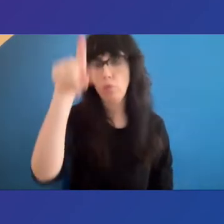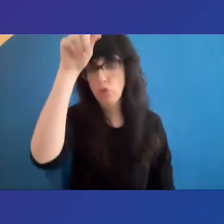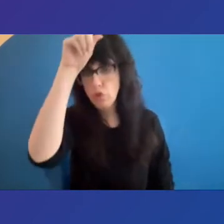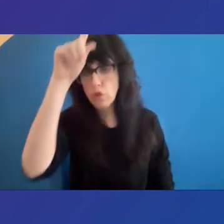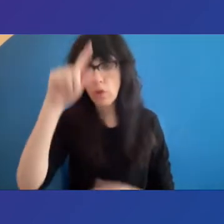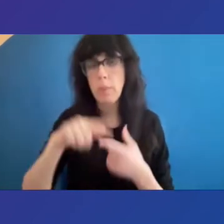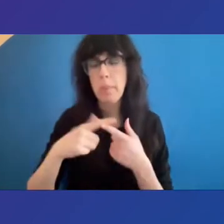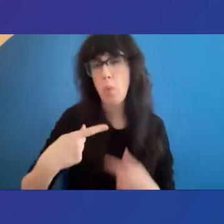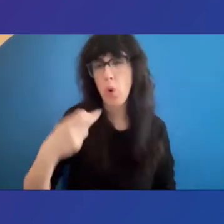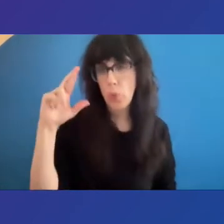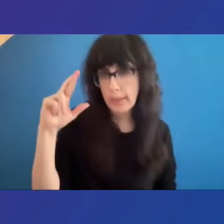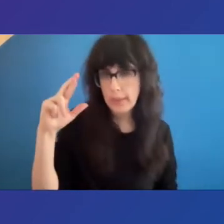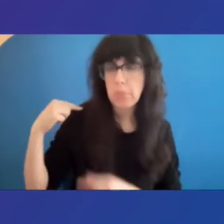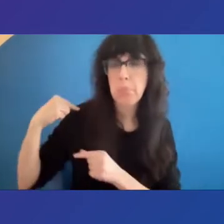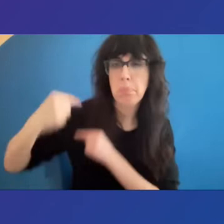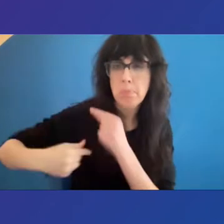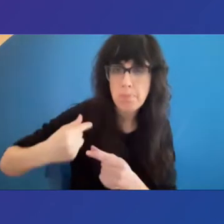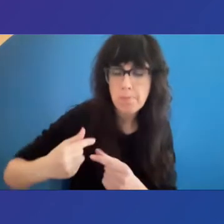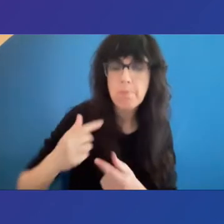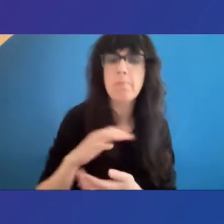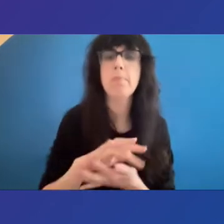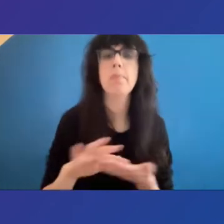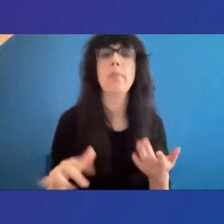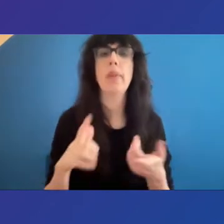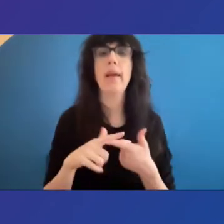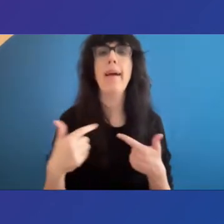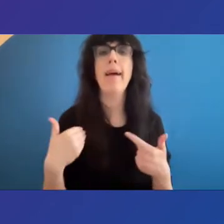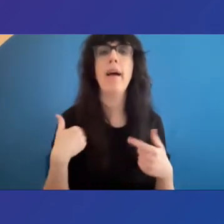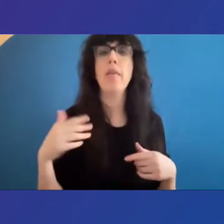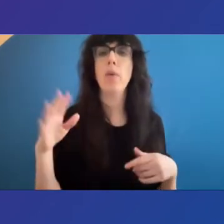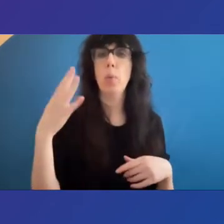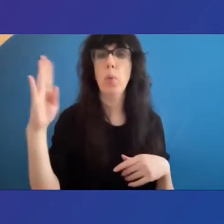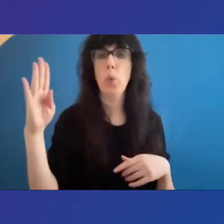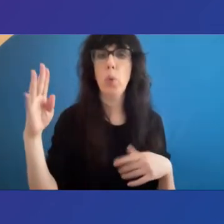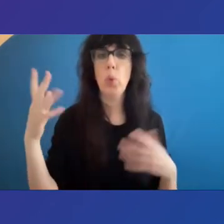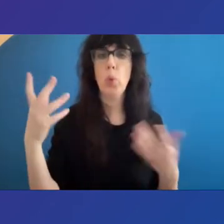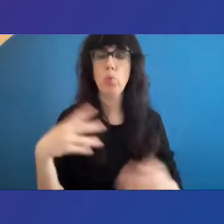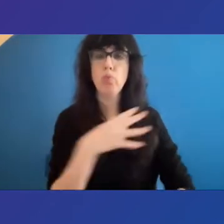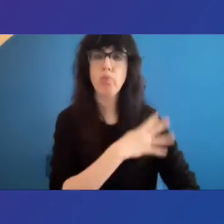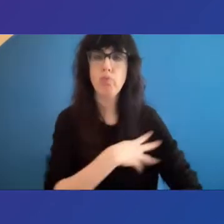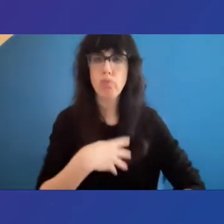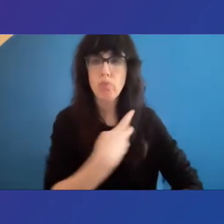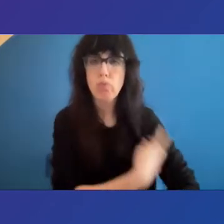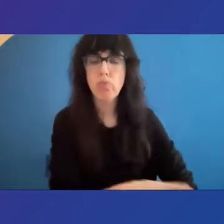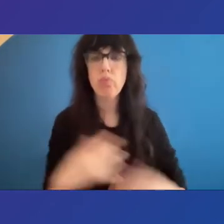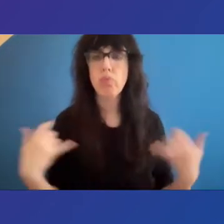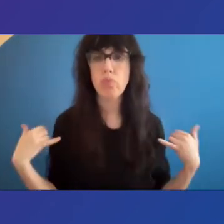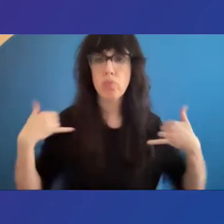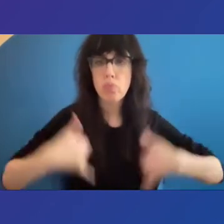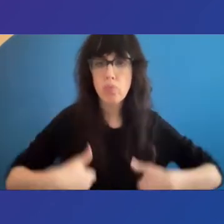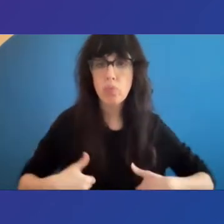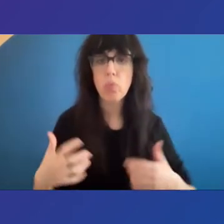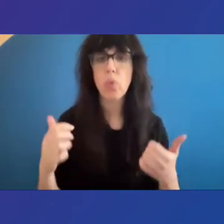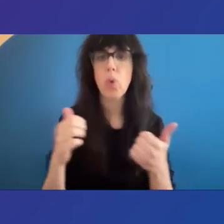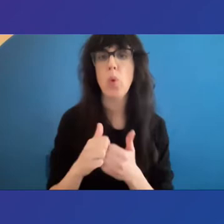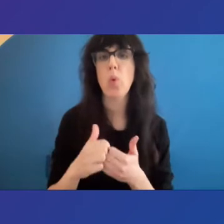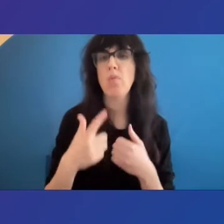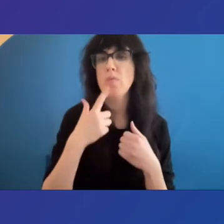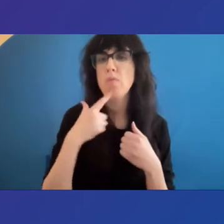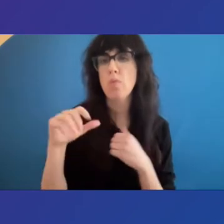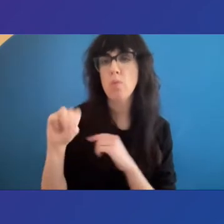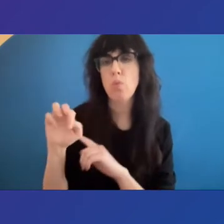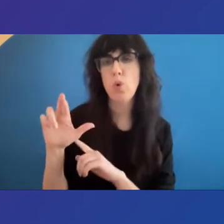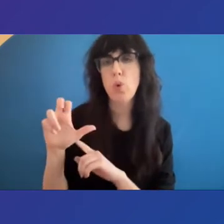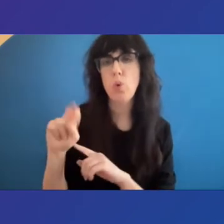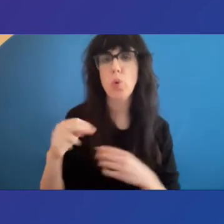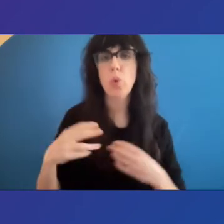descent. I am wearing a blue patterned blazer with a maroon sweater,